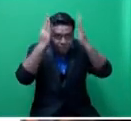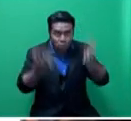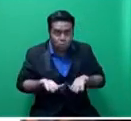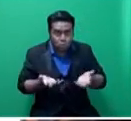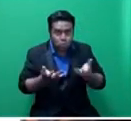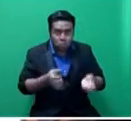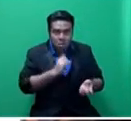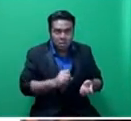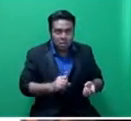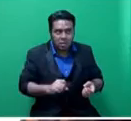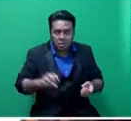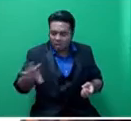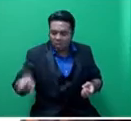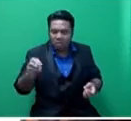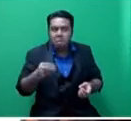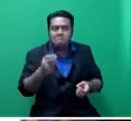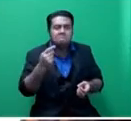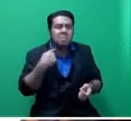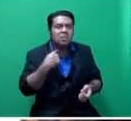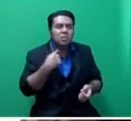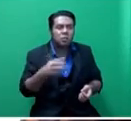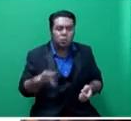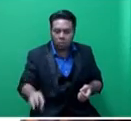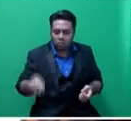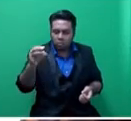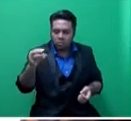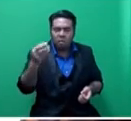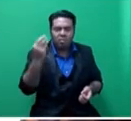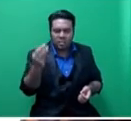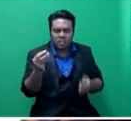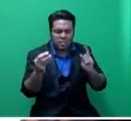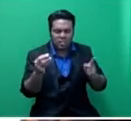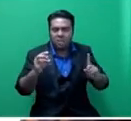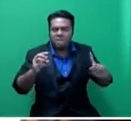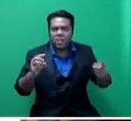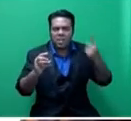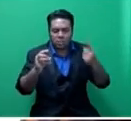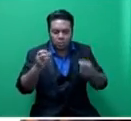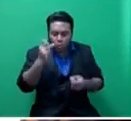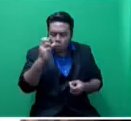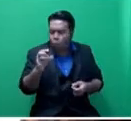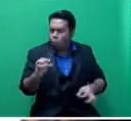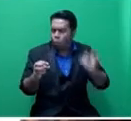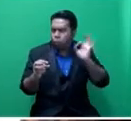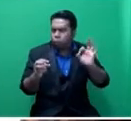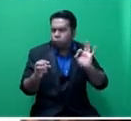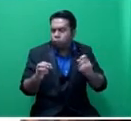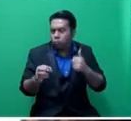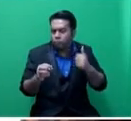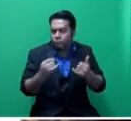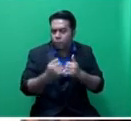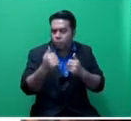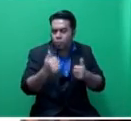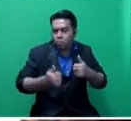even took the meat raw. And he said, this is first grade meat. So it can be